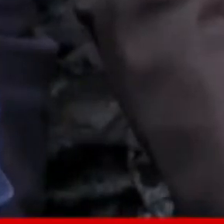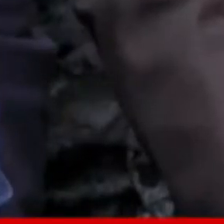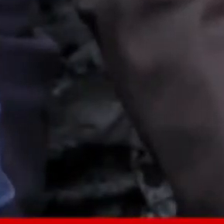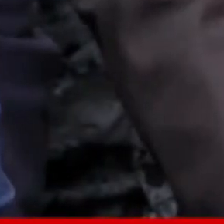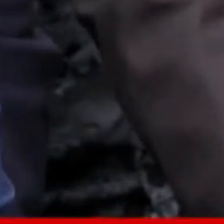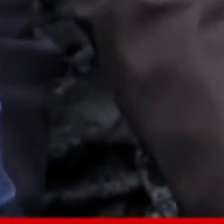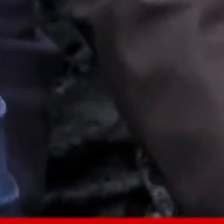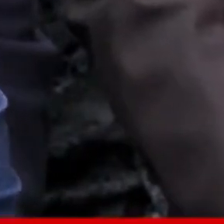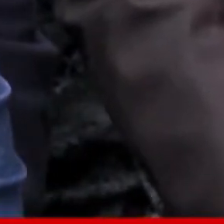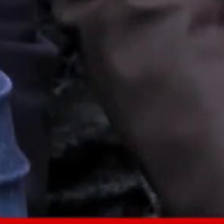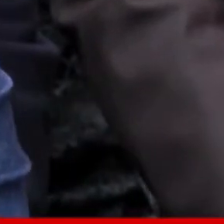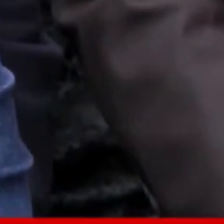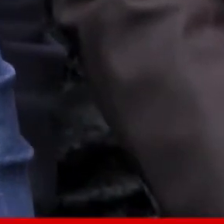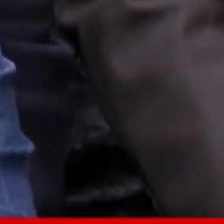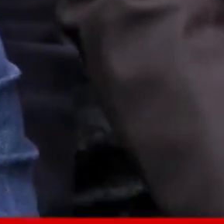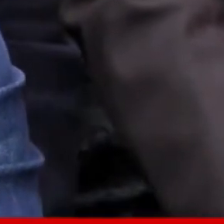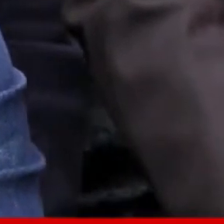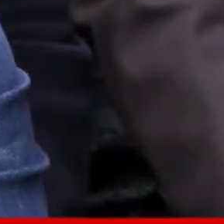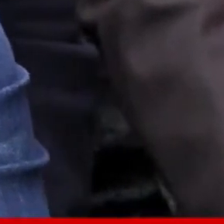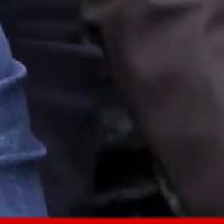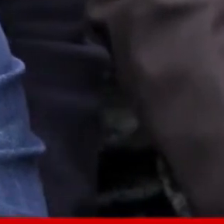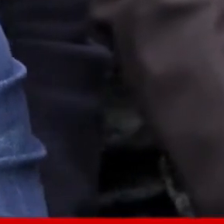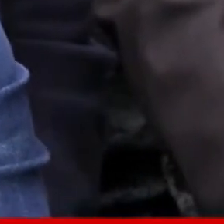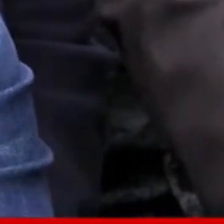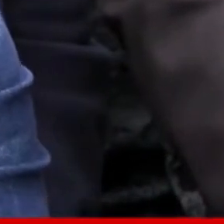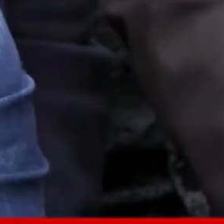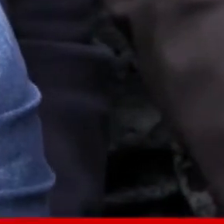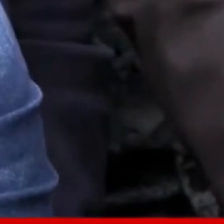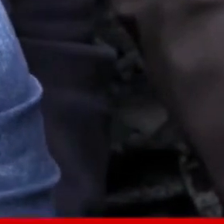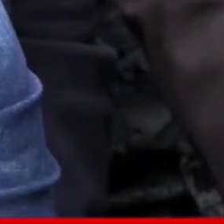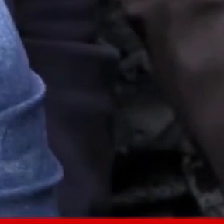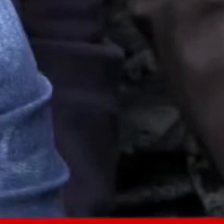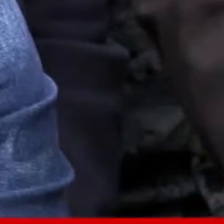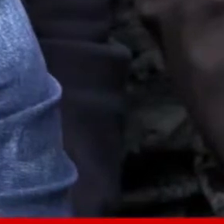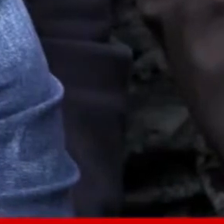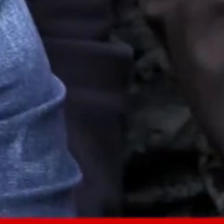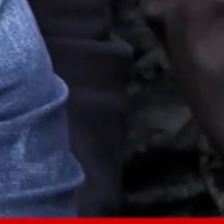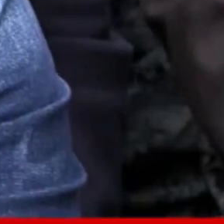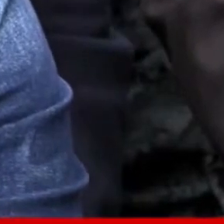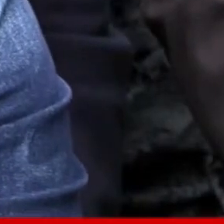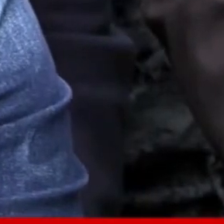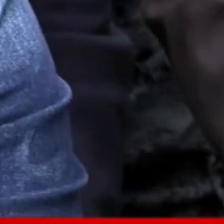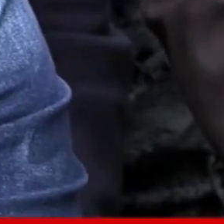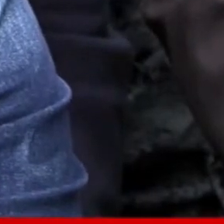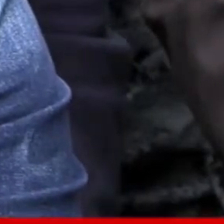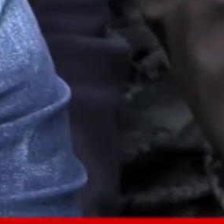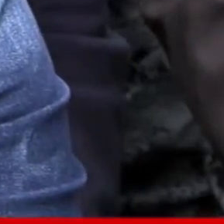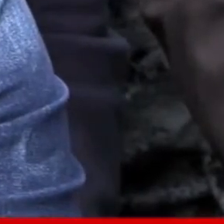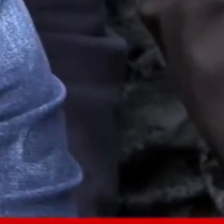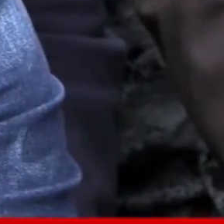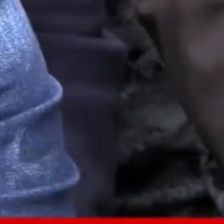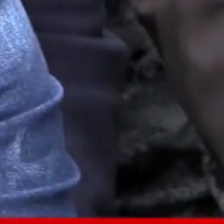Jeremiah Kioni and David Murathe expelled from Jubilee as push and pull in the party continues.